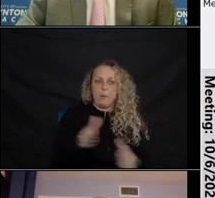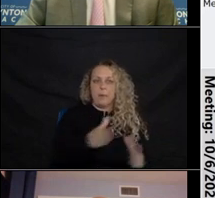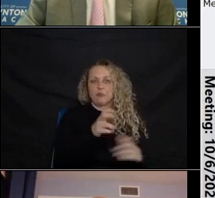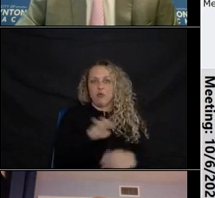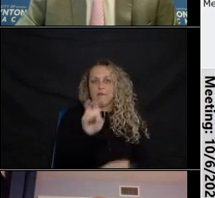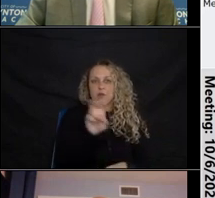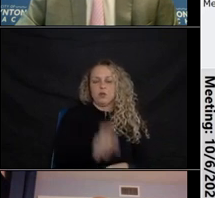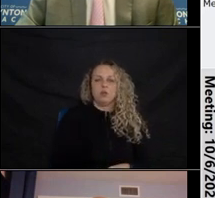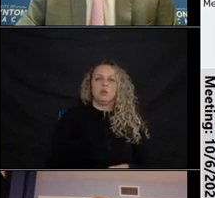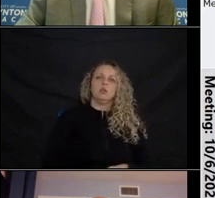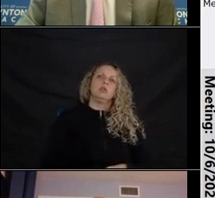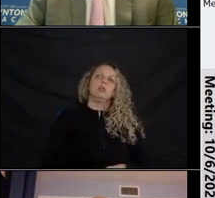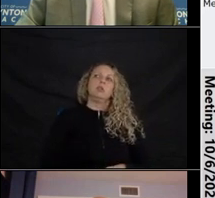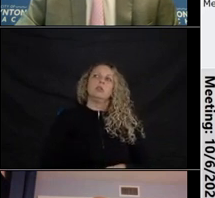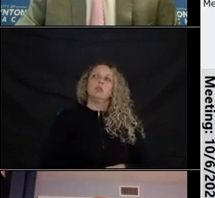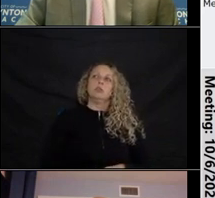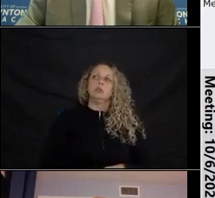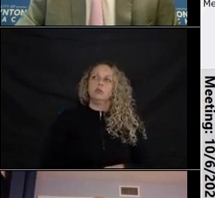traveling?